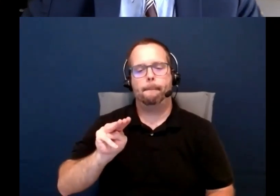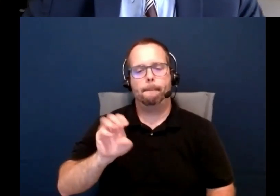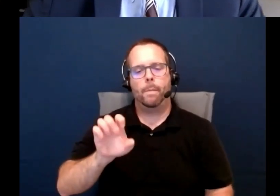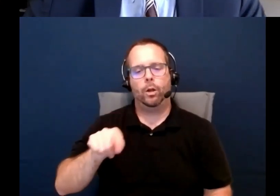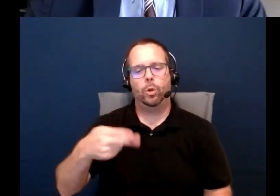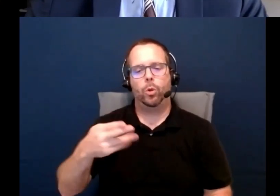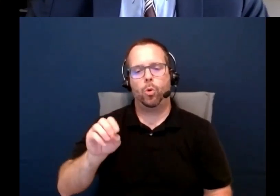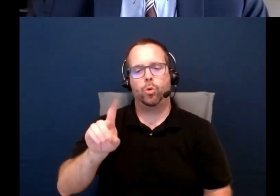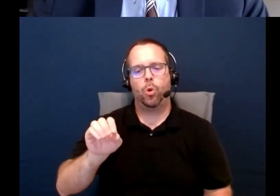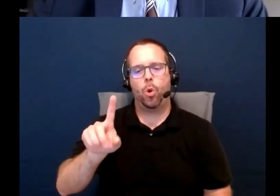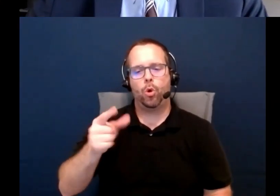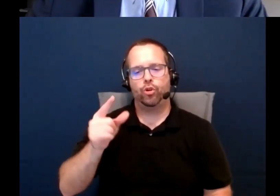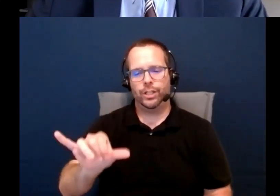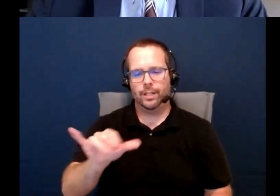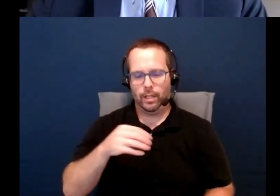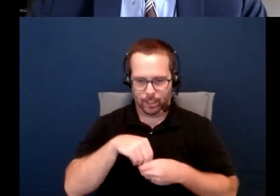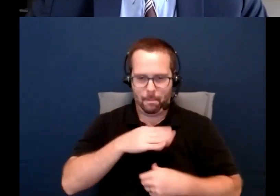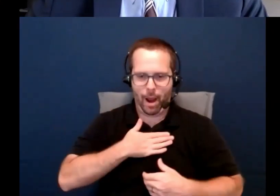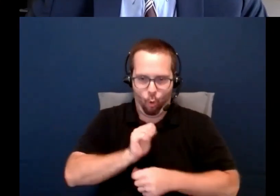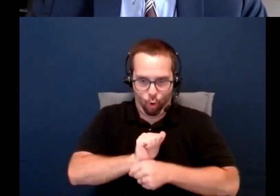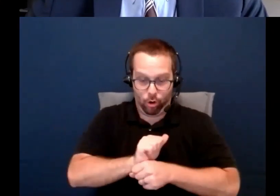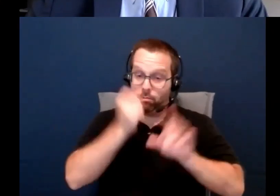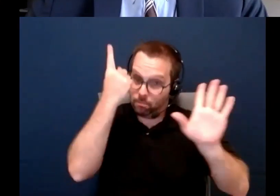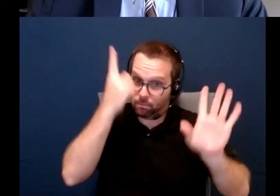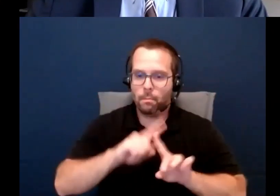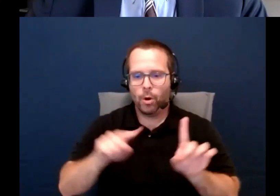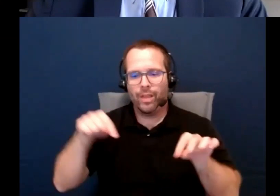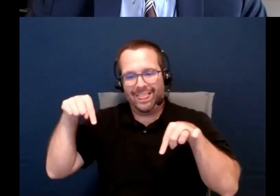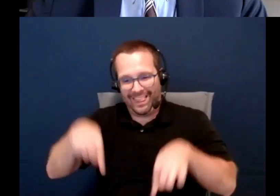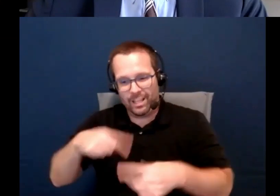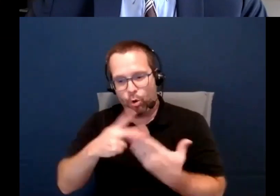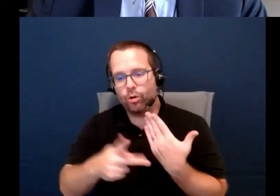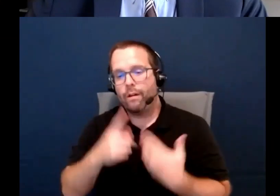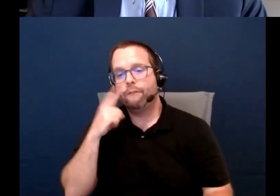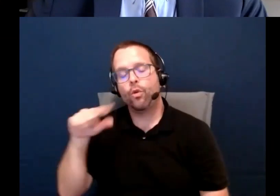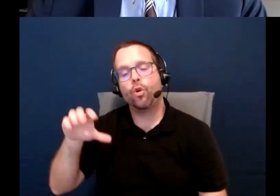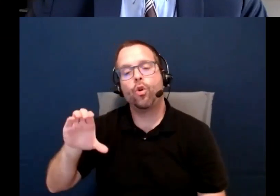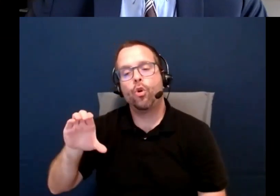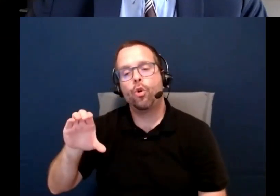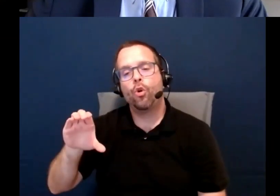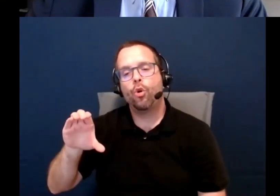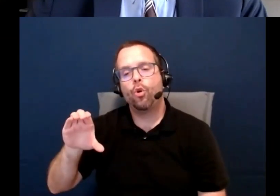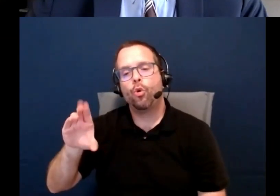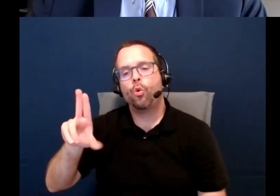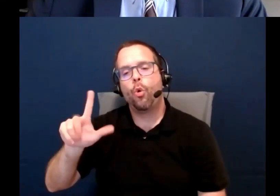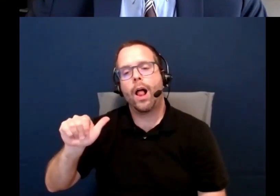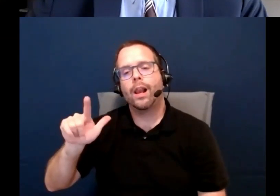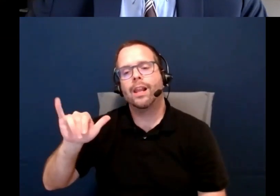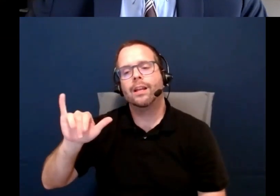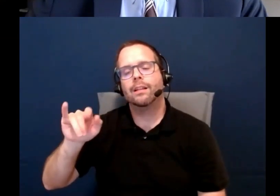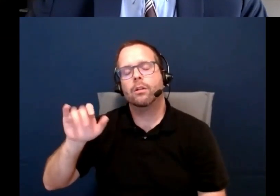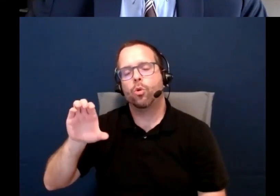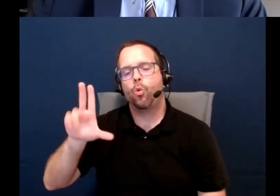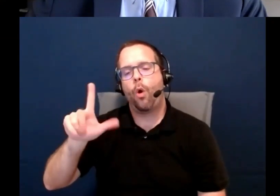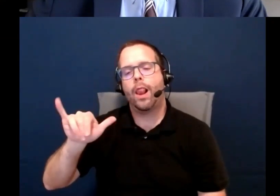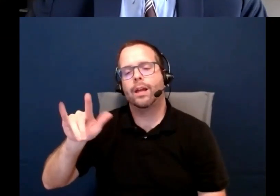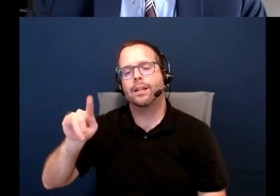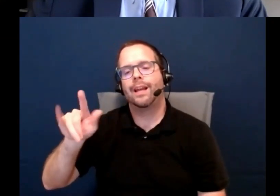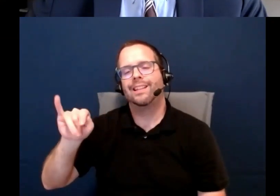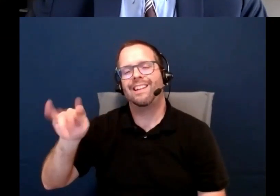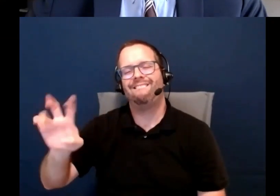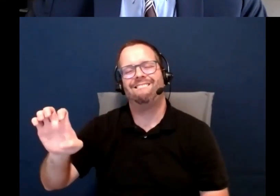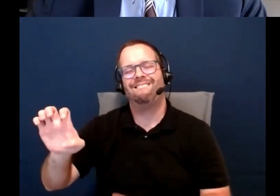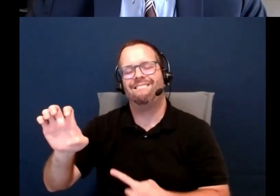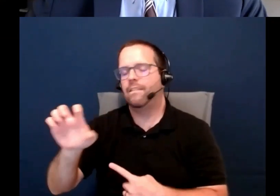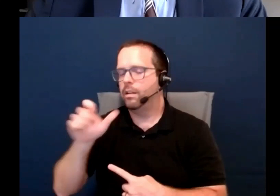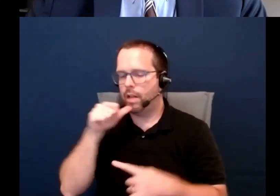is not a program to submit a qualitative dissertation. This is not a program that supports strictly